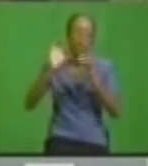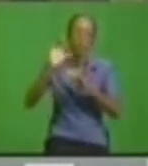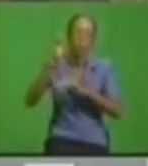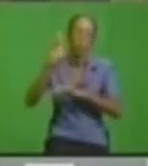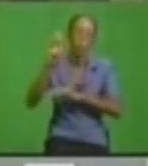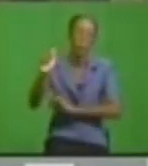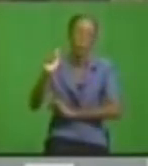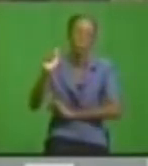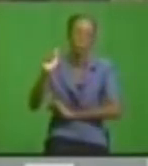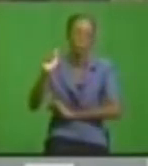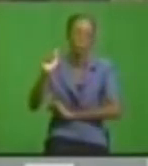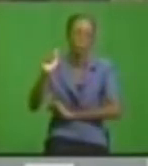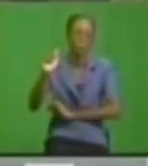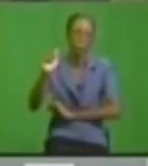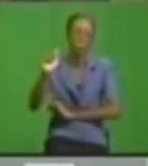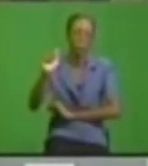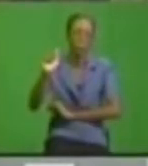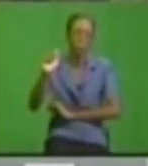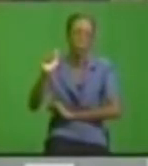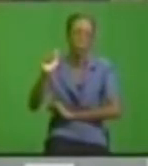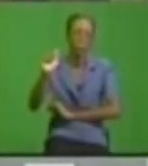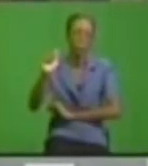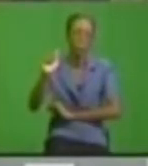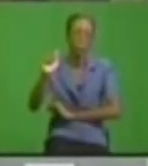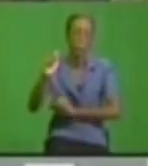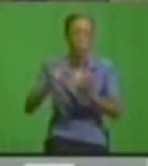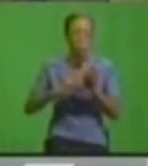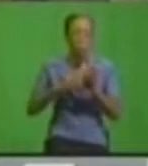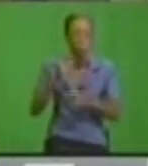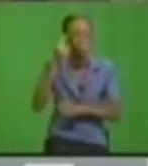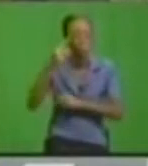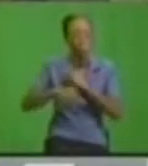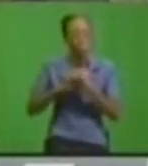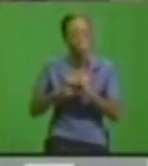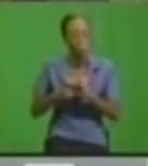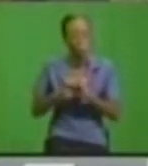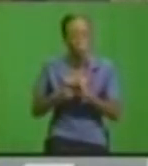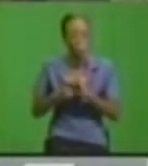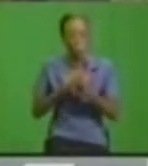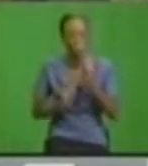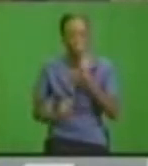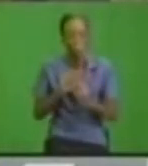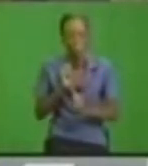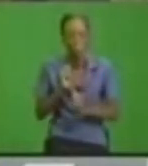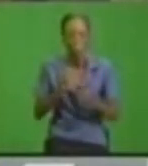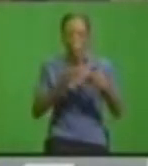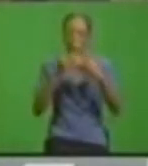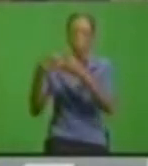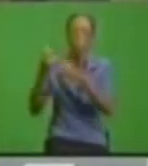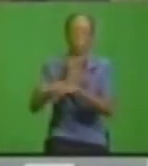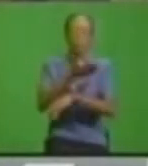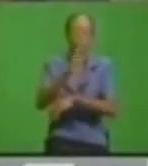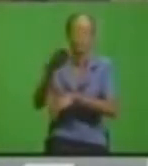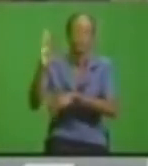This must be seen, not be seen solely in the context of bringing to the shores of our beloved republic leaders from